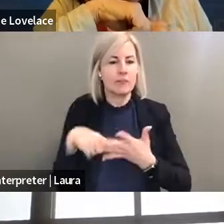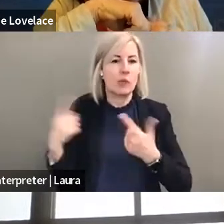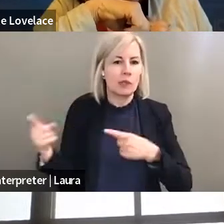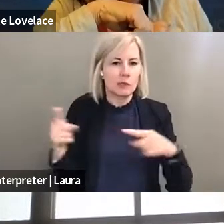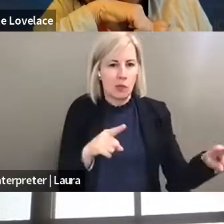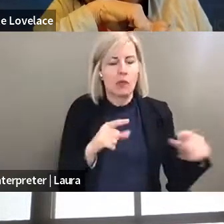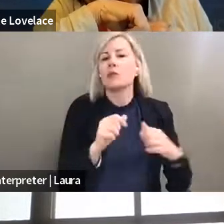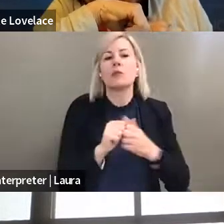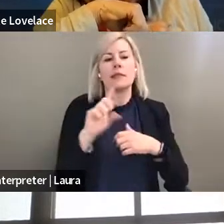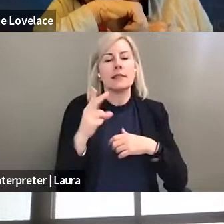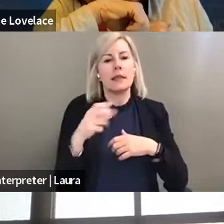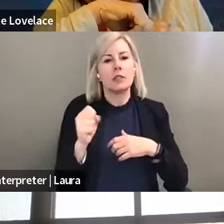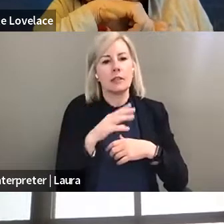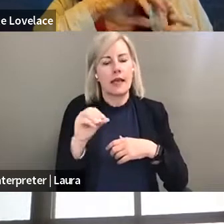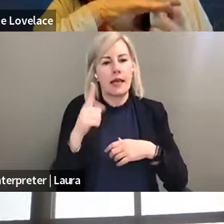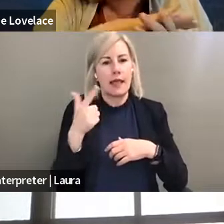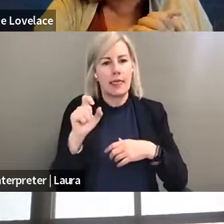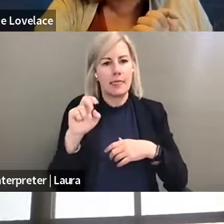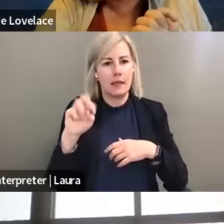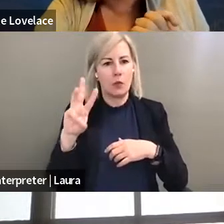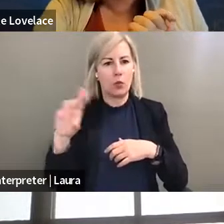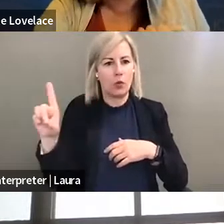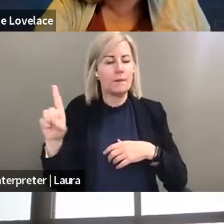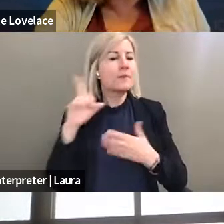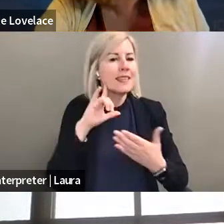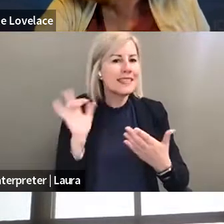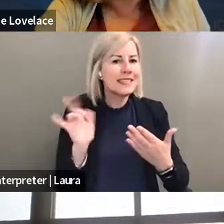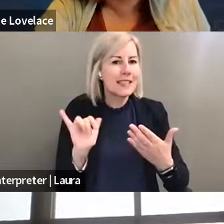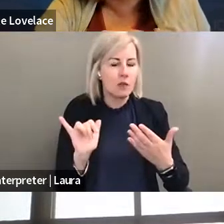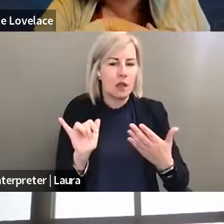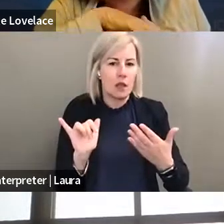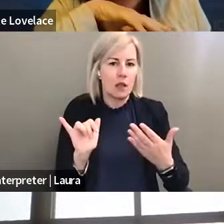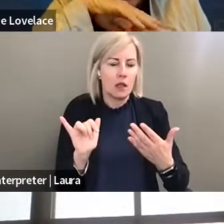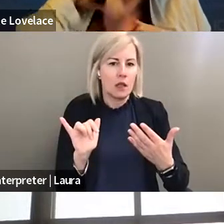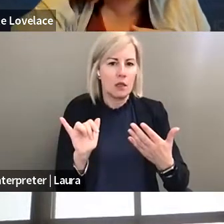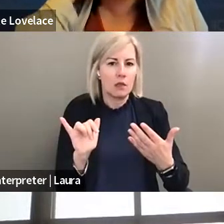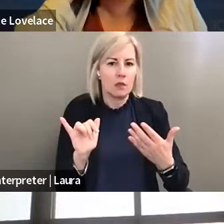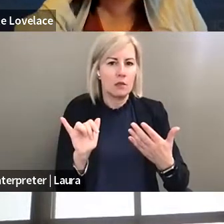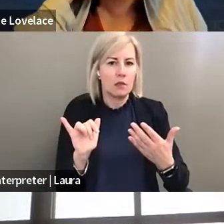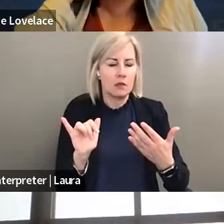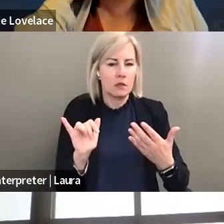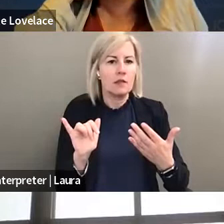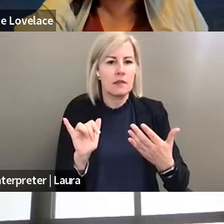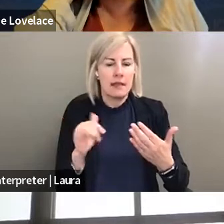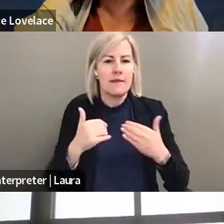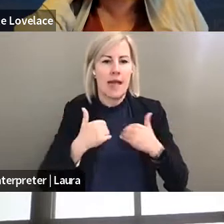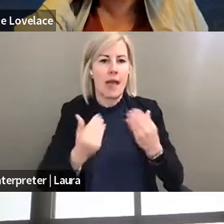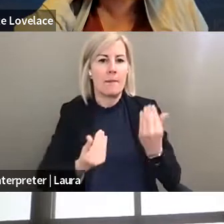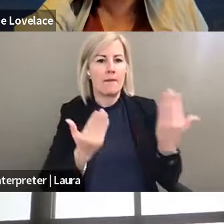and with DHS. It does sound like, in recent conversations that we've had with them, that there are providers that have